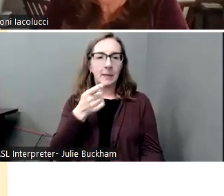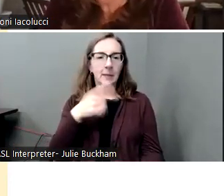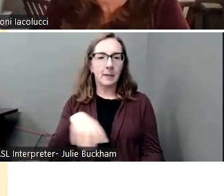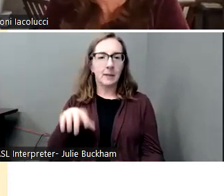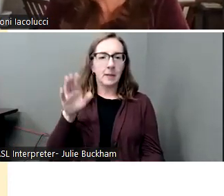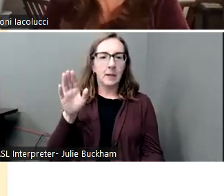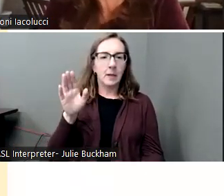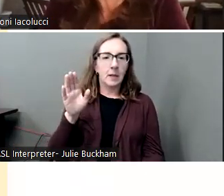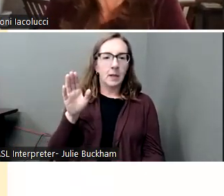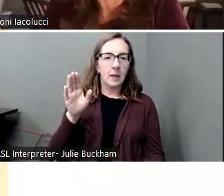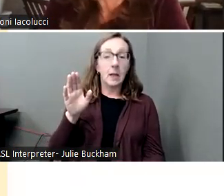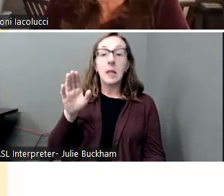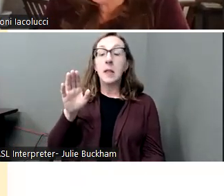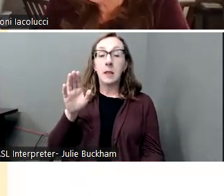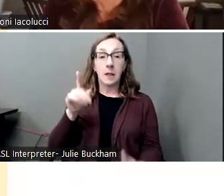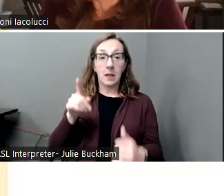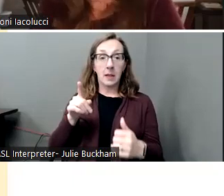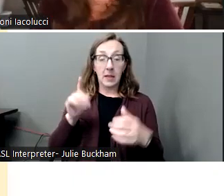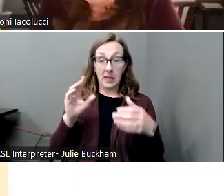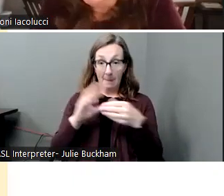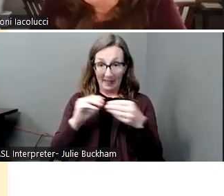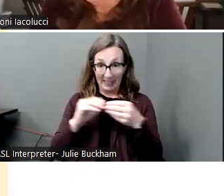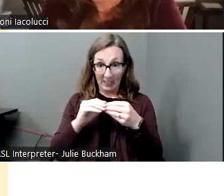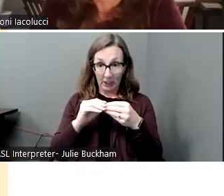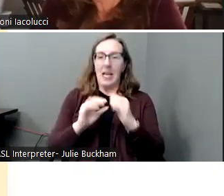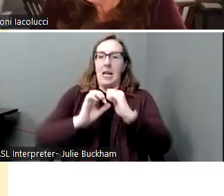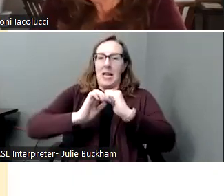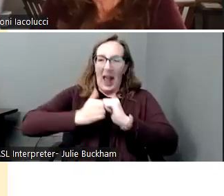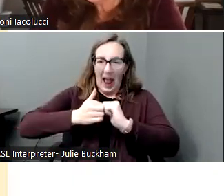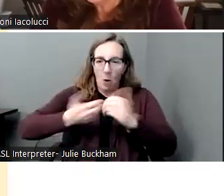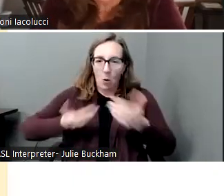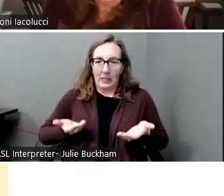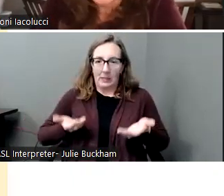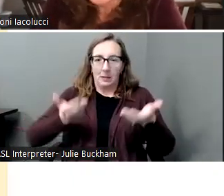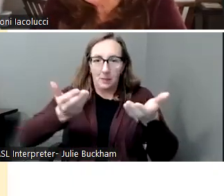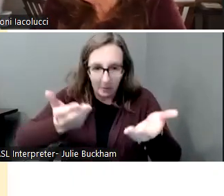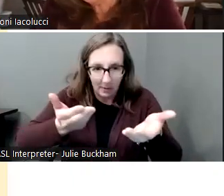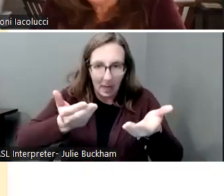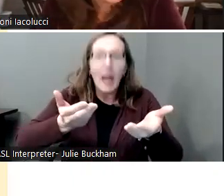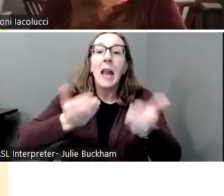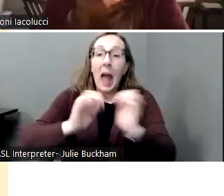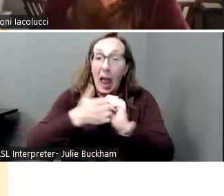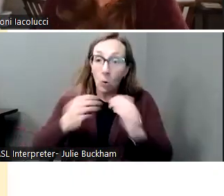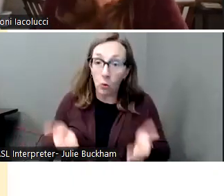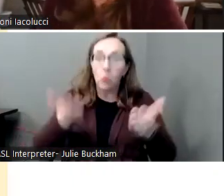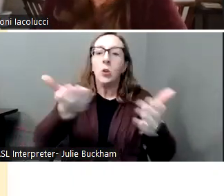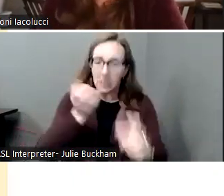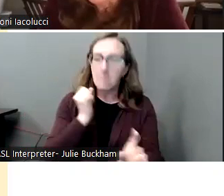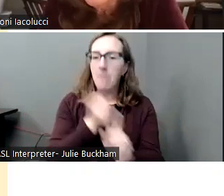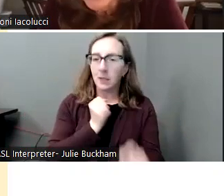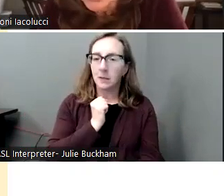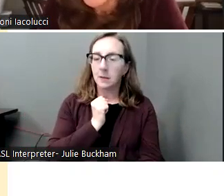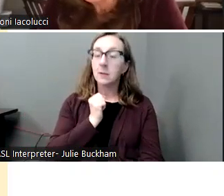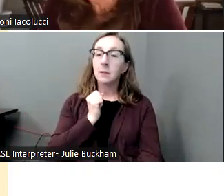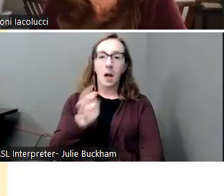impactful. Through the years, currently, the term that's always used in medical facilities and